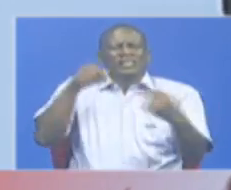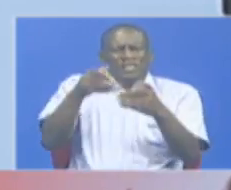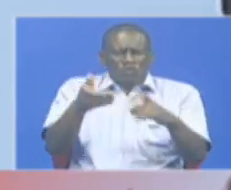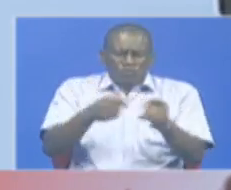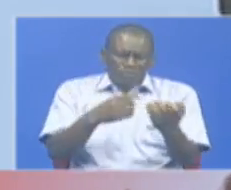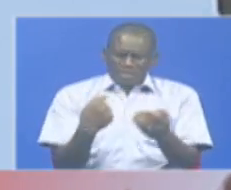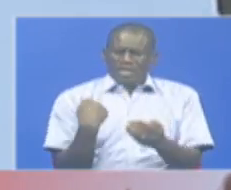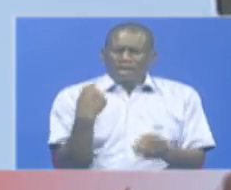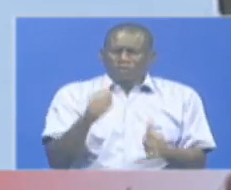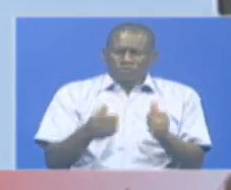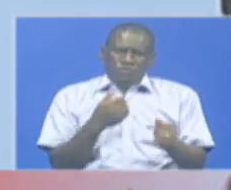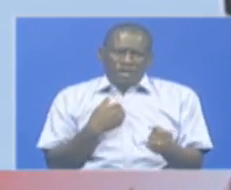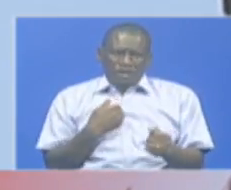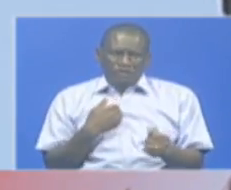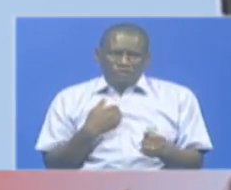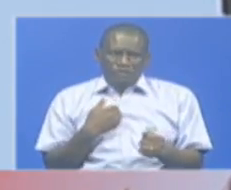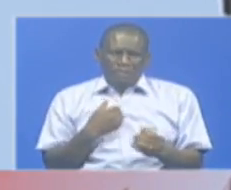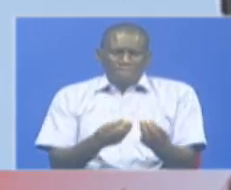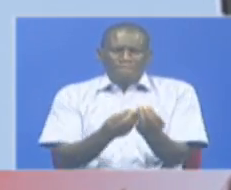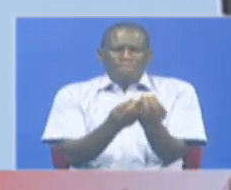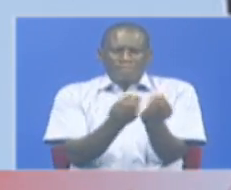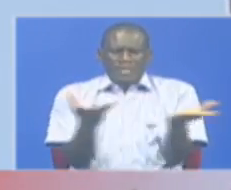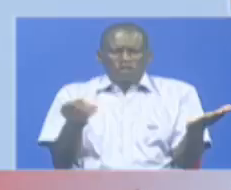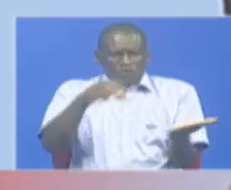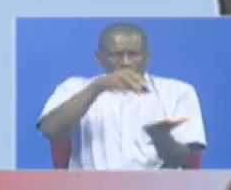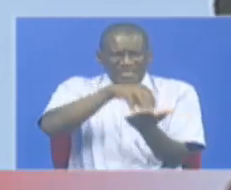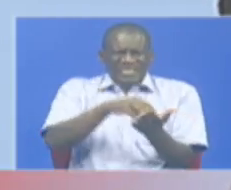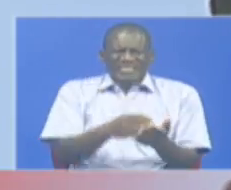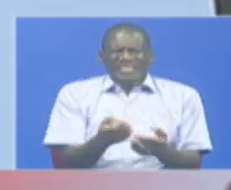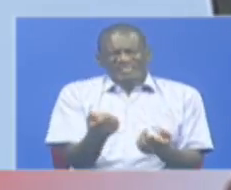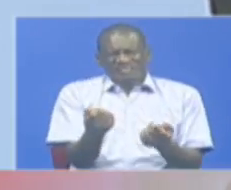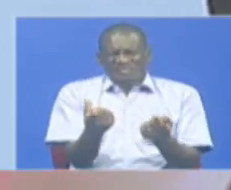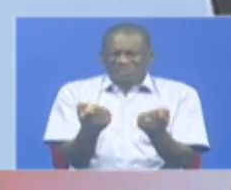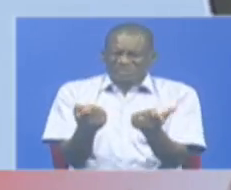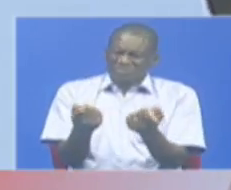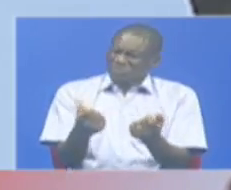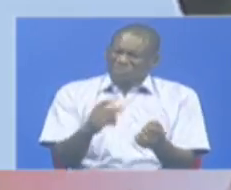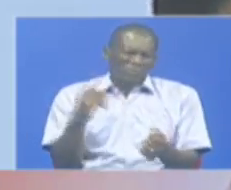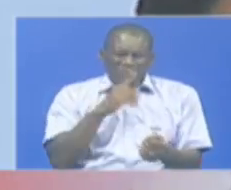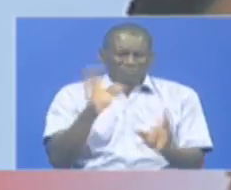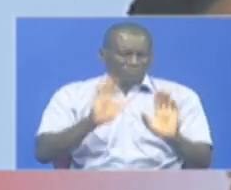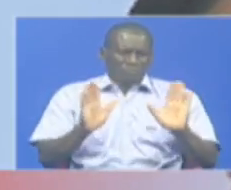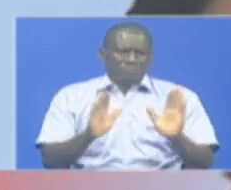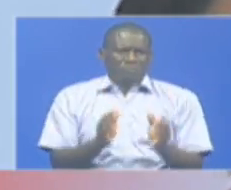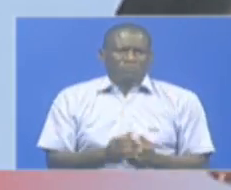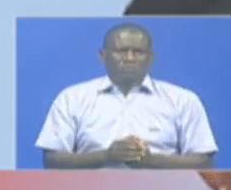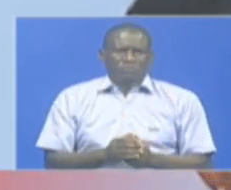statistics that we have, majority of our cases have been mild to moderate.